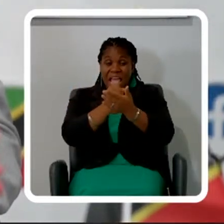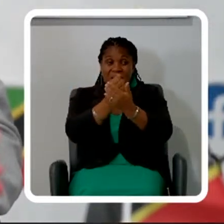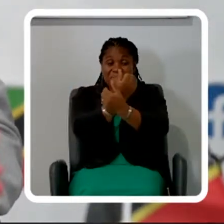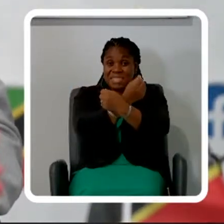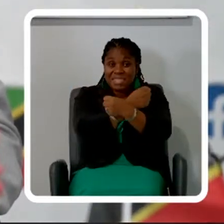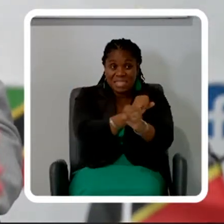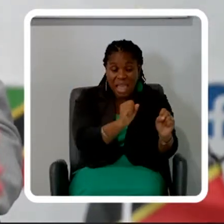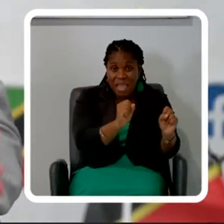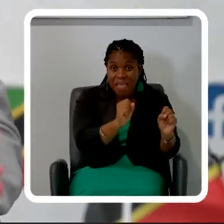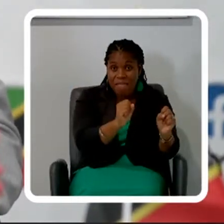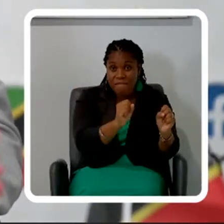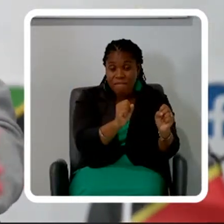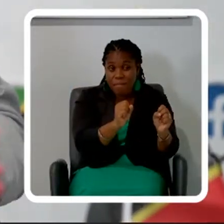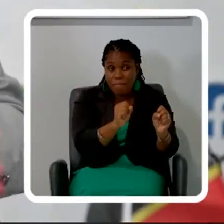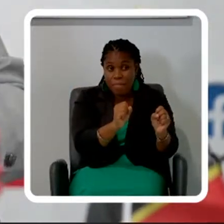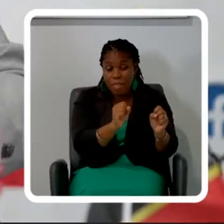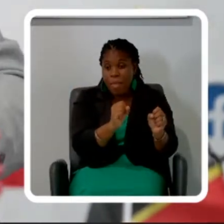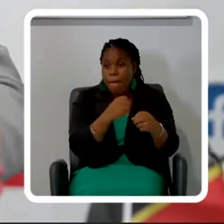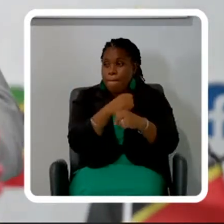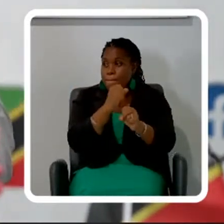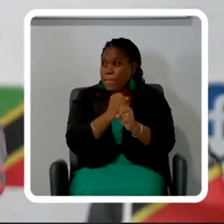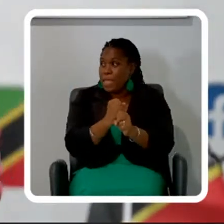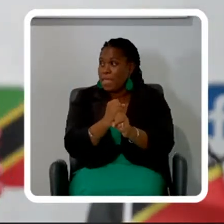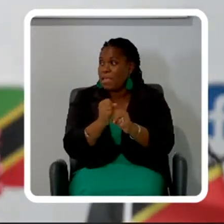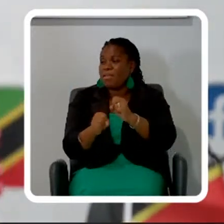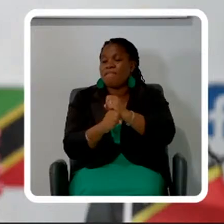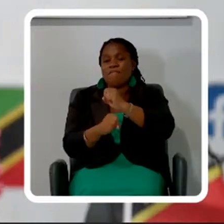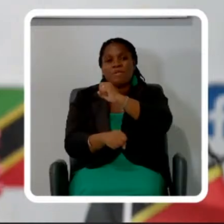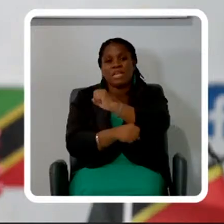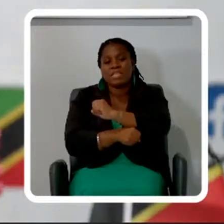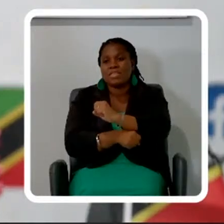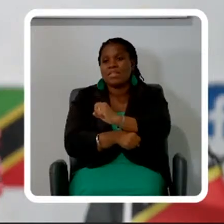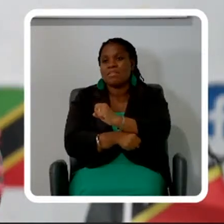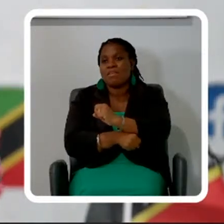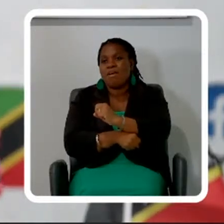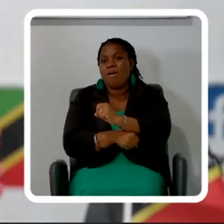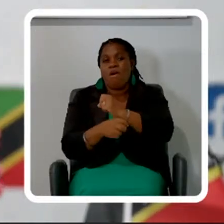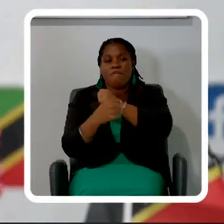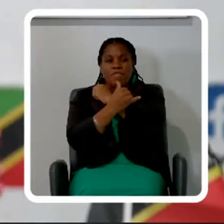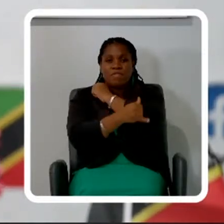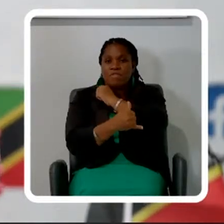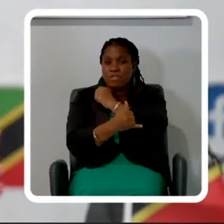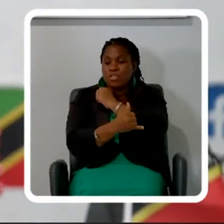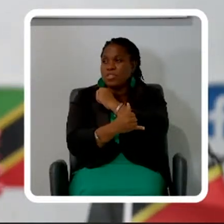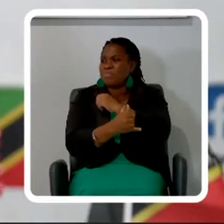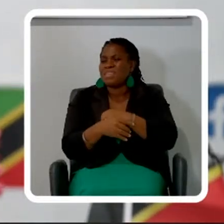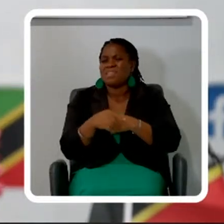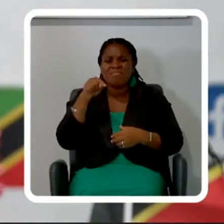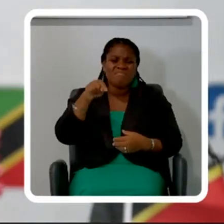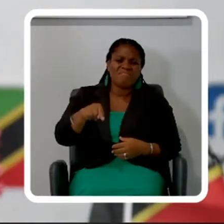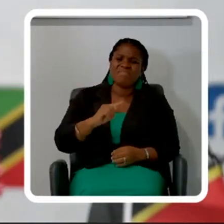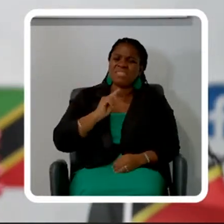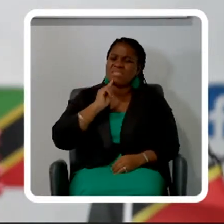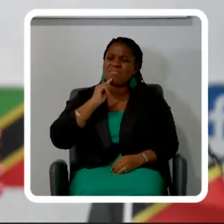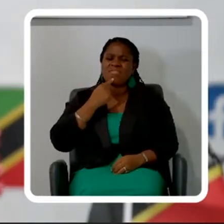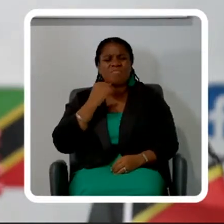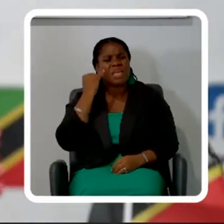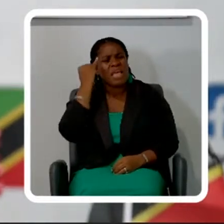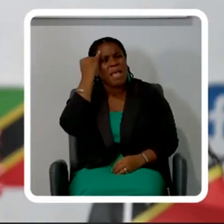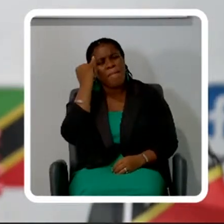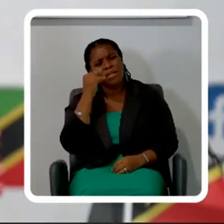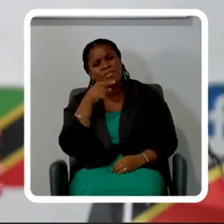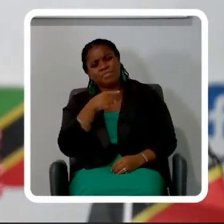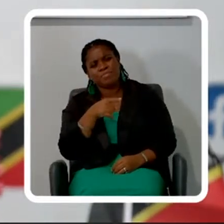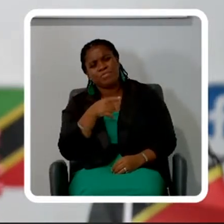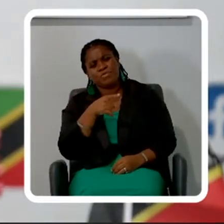putting the foundation of this country under threat. This thing is so serious. Imagine you attack the development bank,